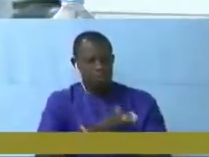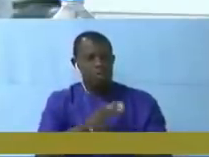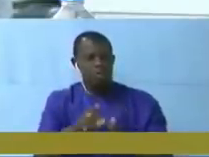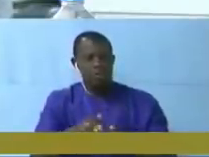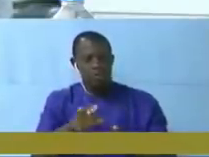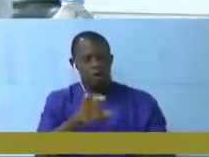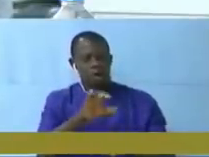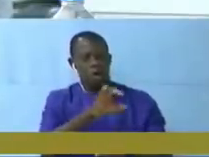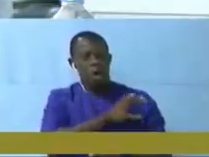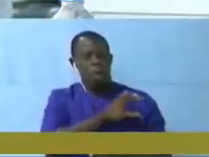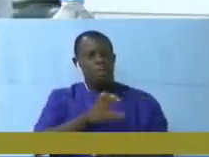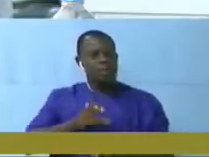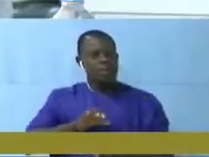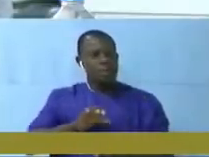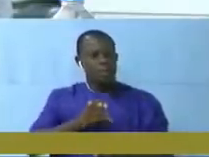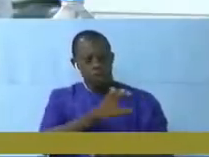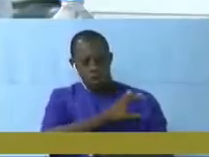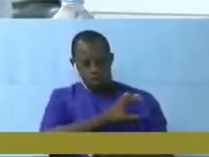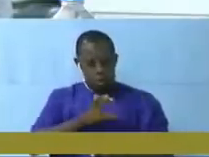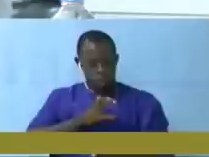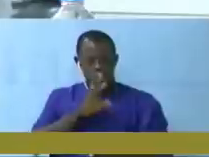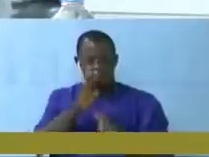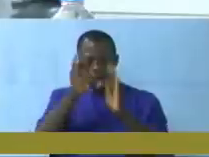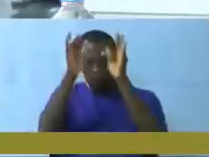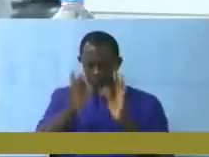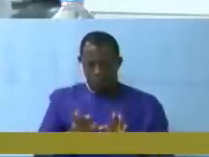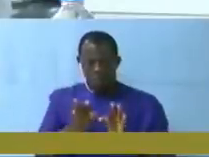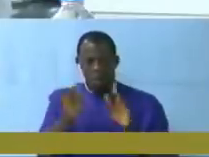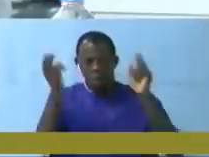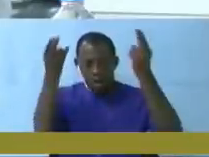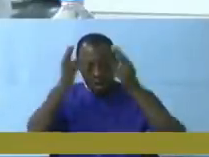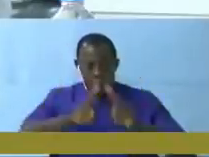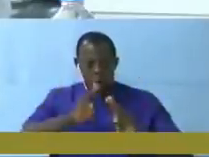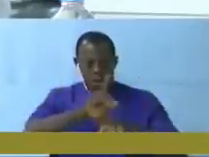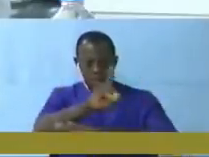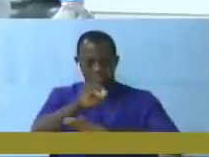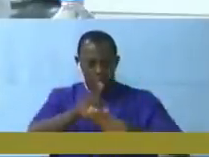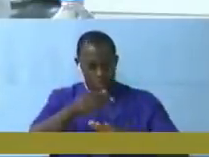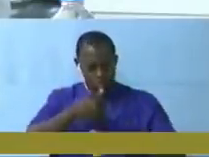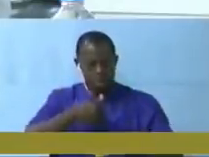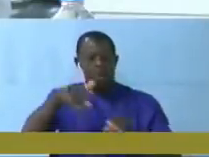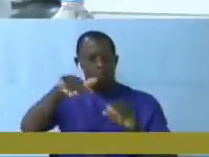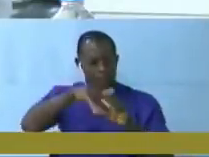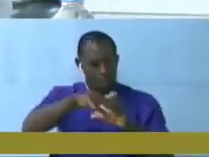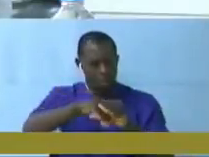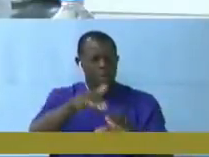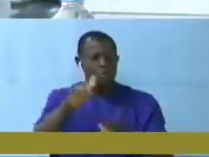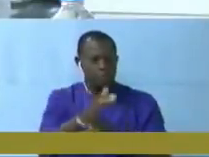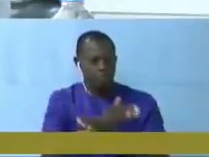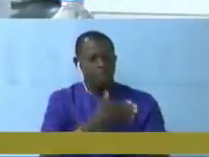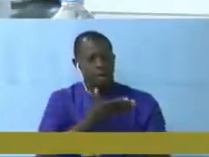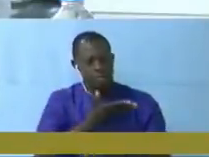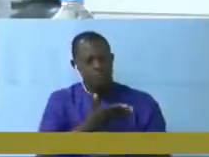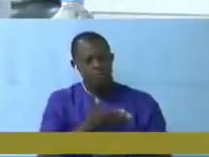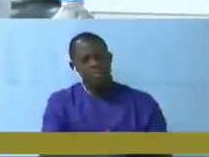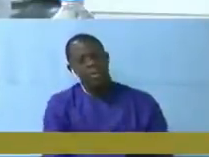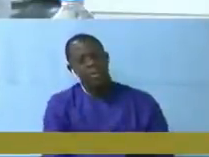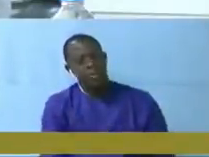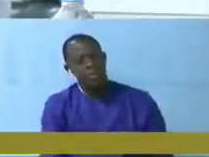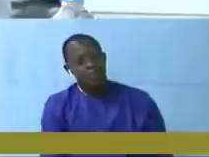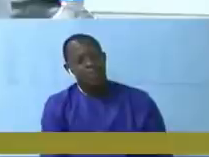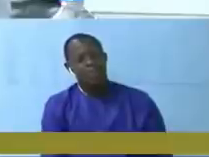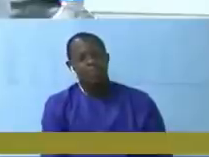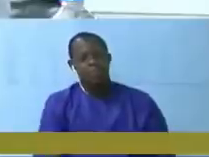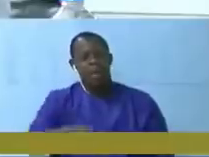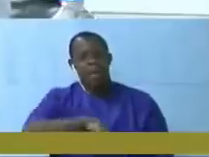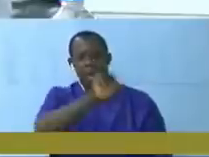law faculty. Bokana ci tamen ci committee bi nga xamne ni ño soson bankas bi nga xamne ni fa la ño jangelu aji ci wali loi ci rewmi. And